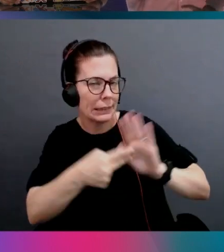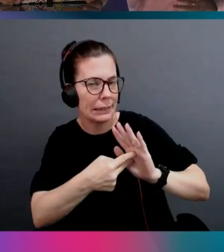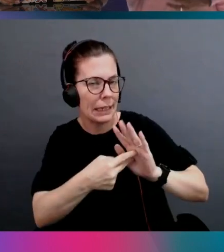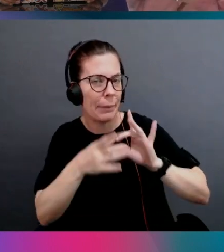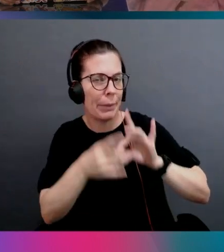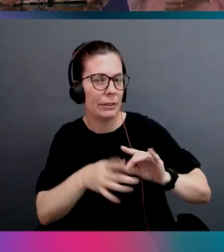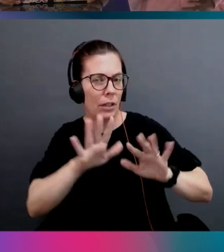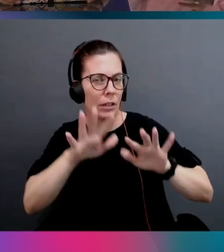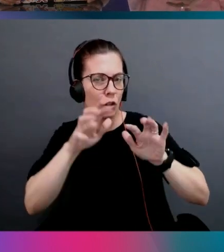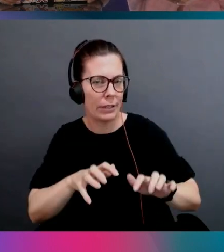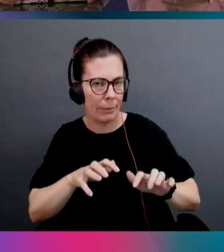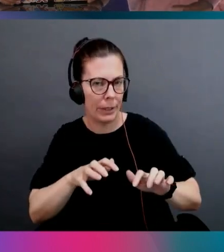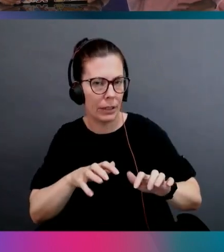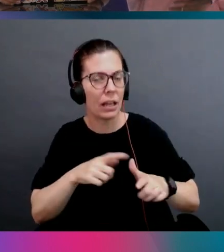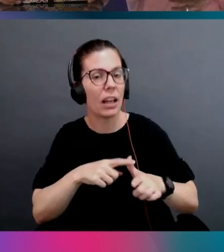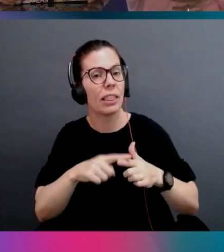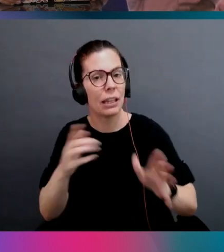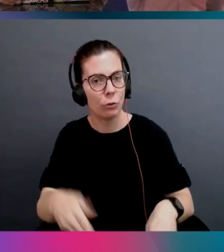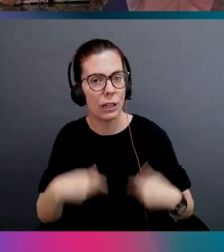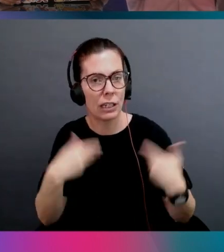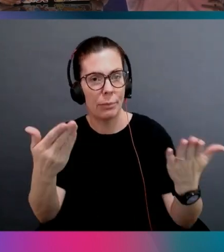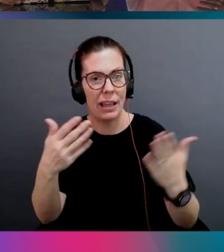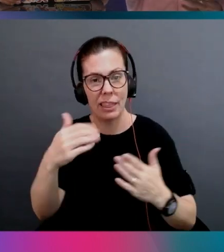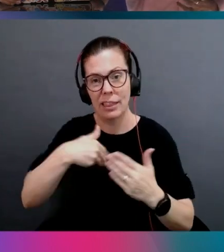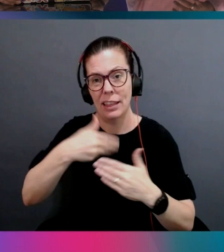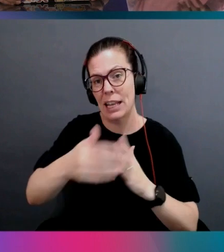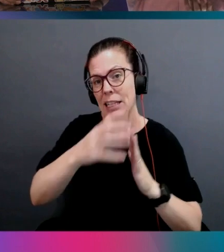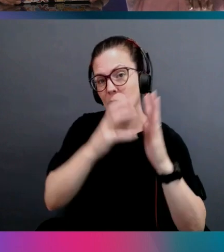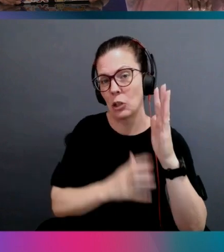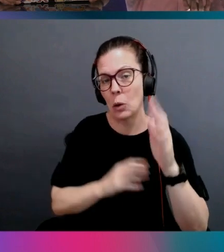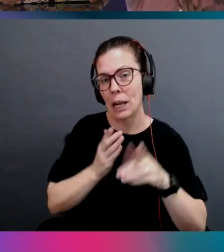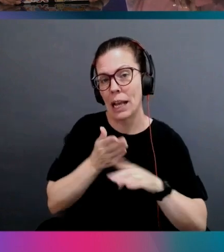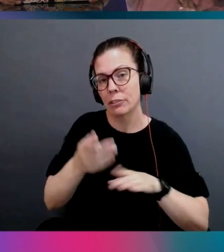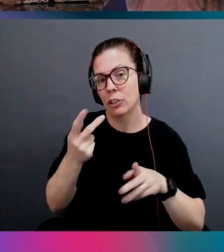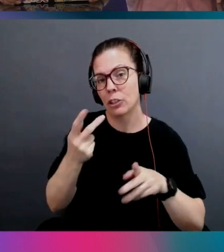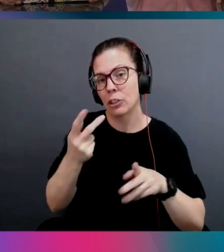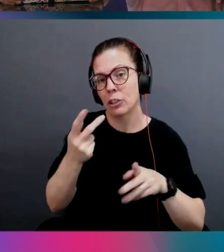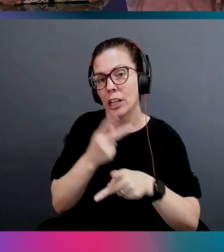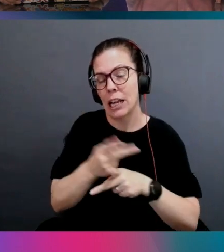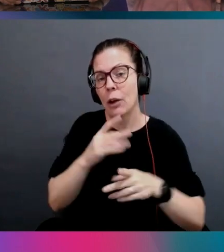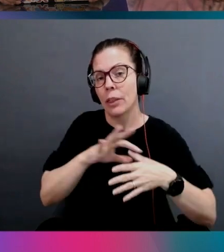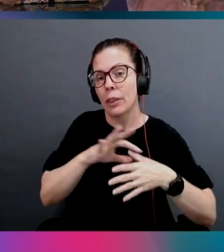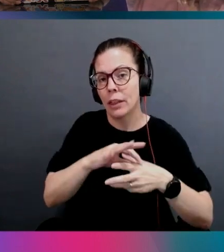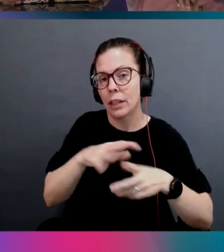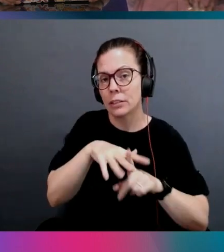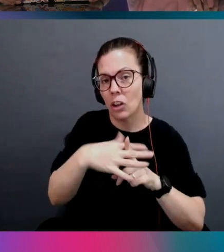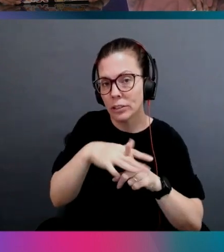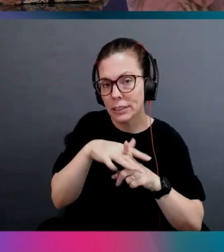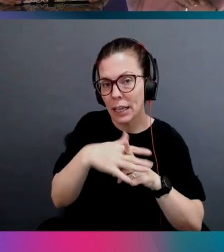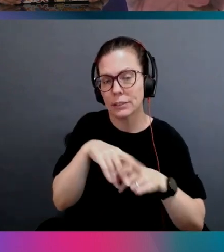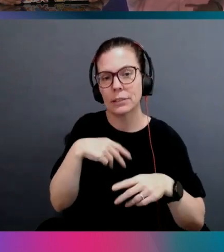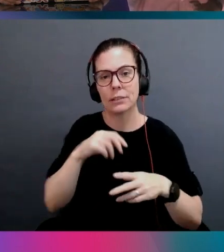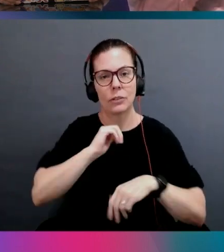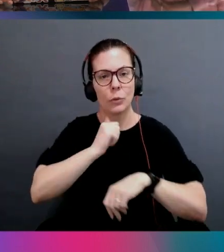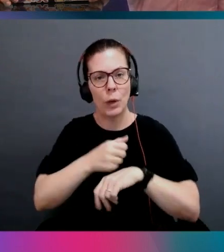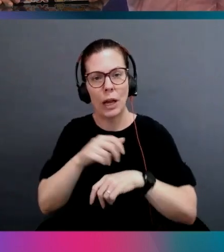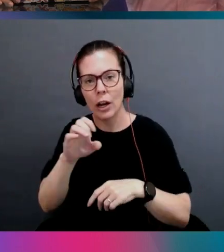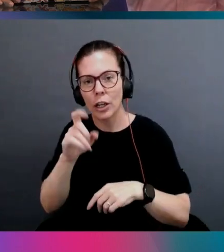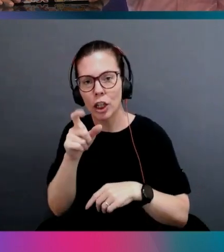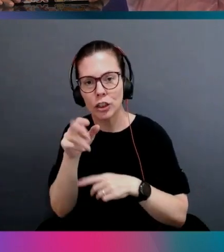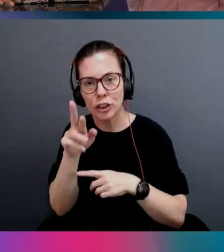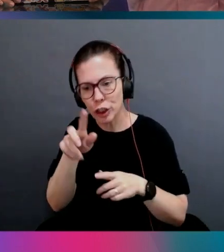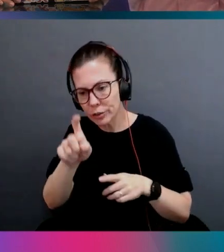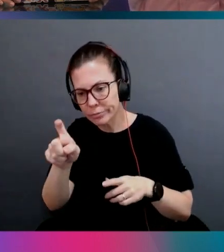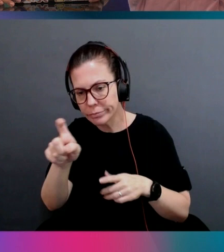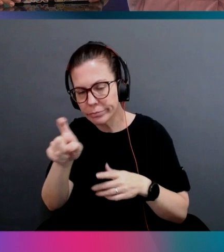Then it'll recommend the next code just based on figuring out the context, your location of your cursor, all the code that has been written in your window. It'll generate the next